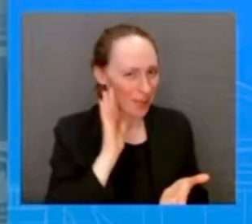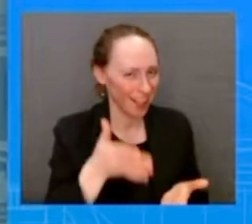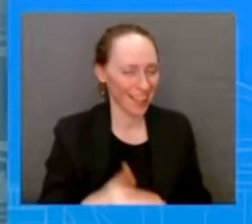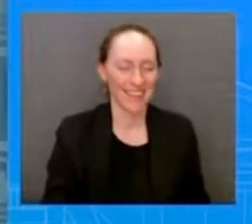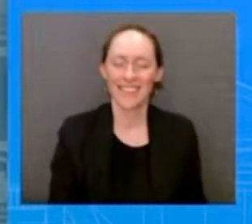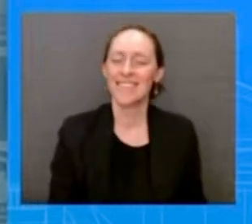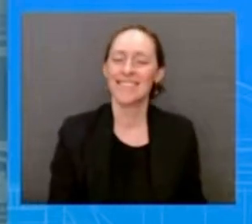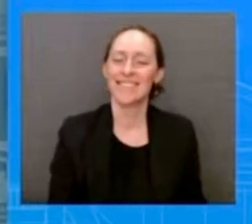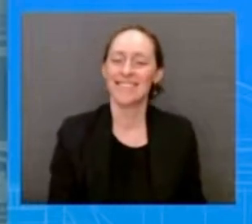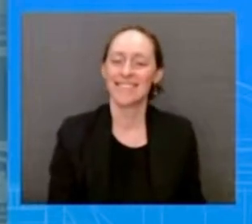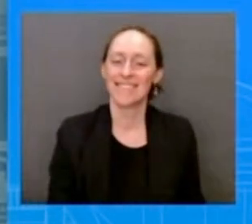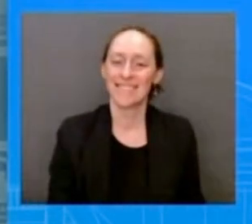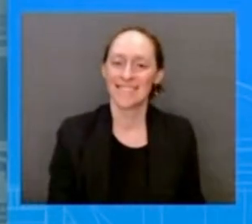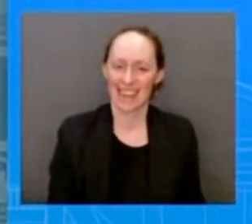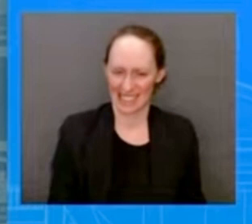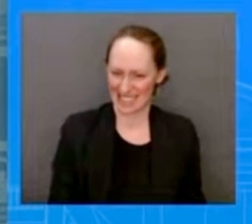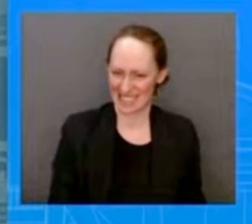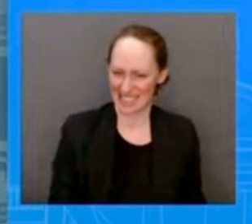or? You